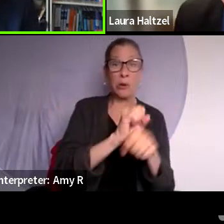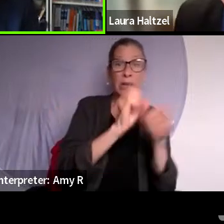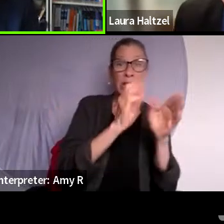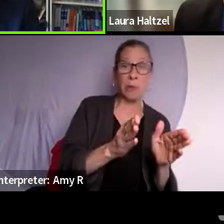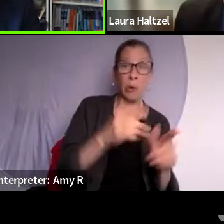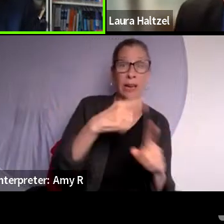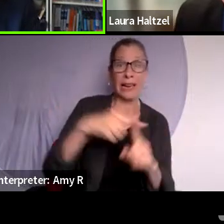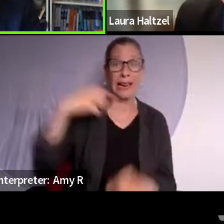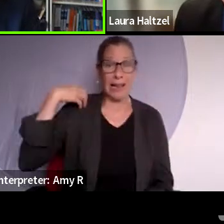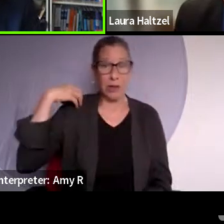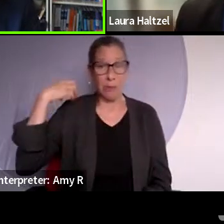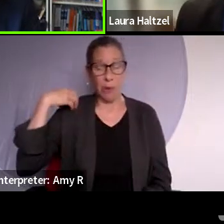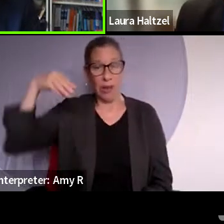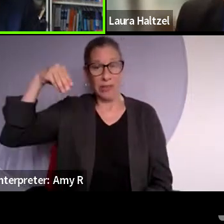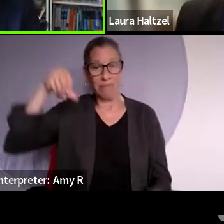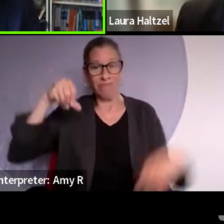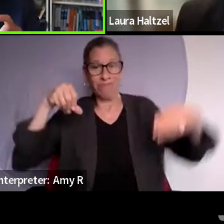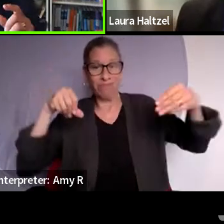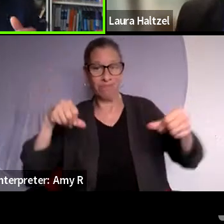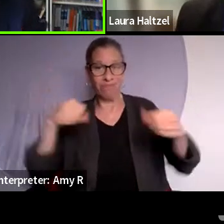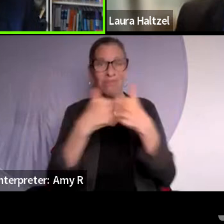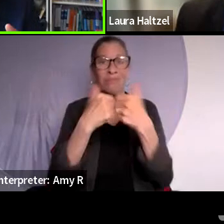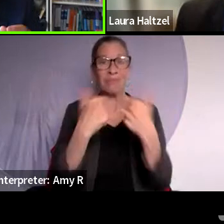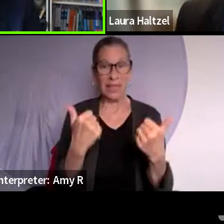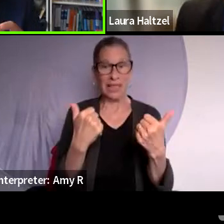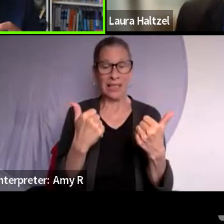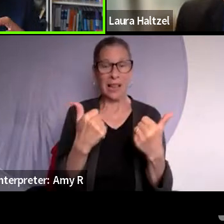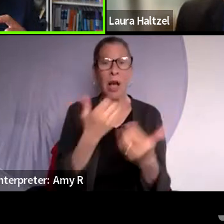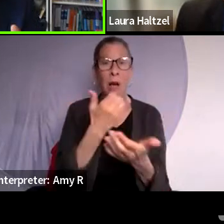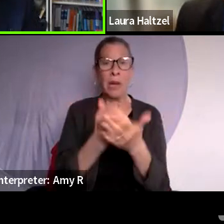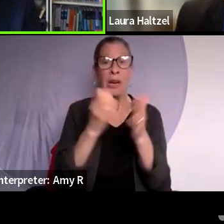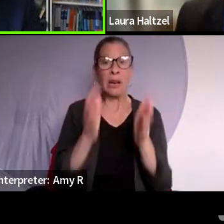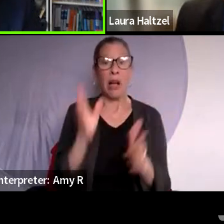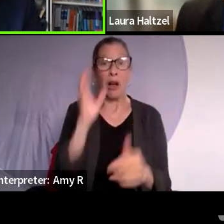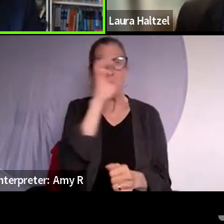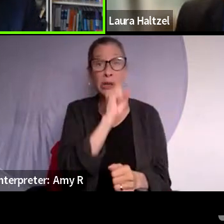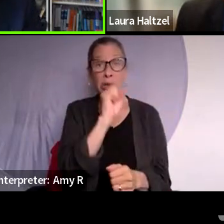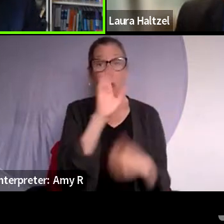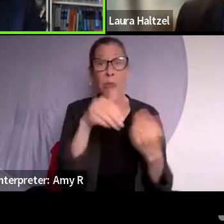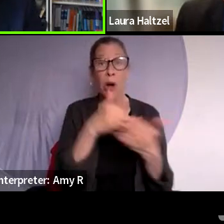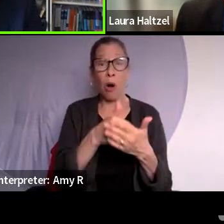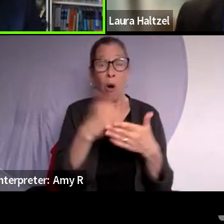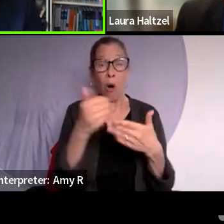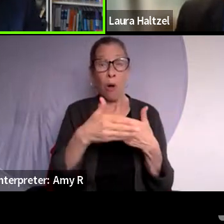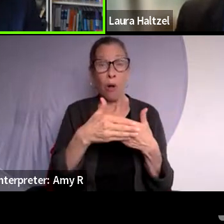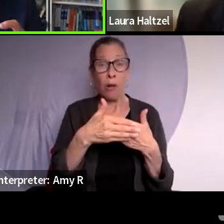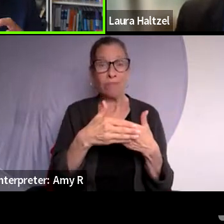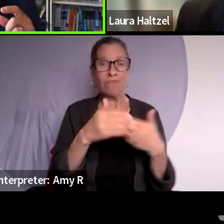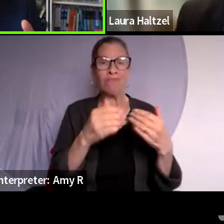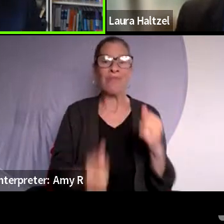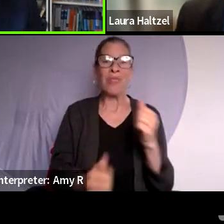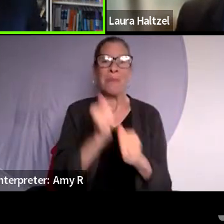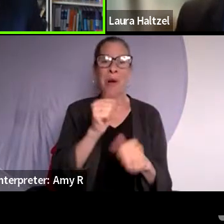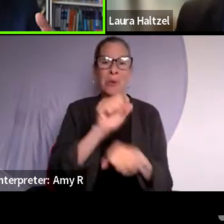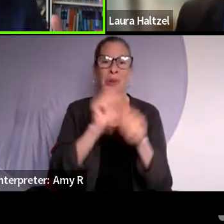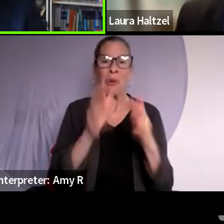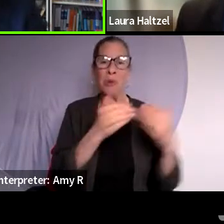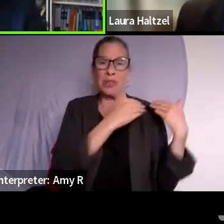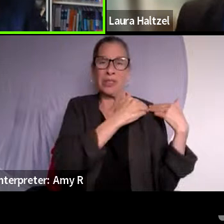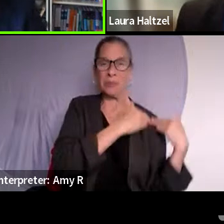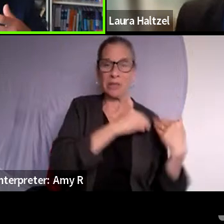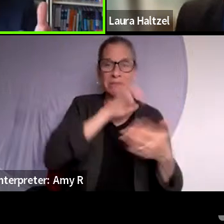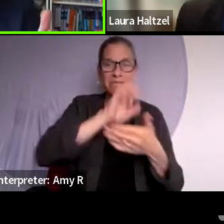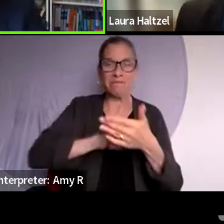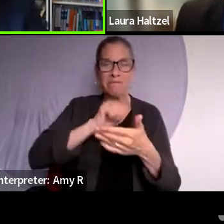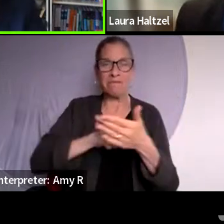employer, 6.2 for the employee. But economists assume that all that falls, the burden falls on workers, because it comes out of your wages one